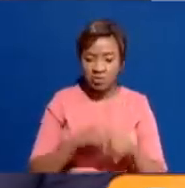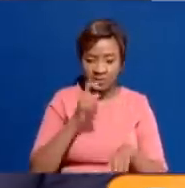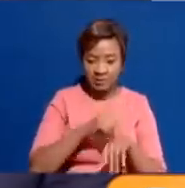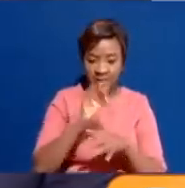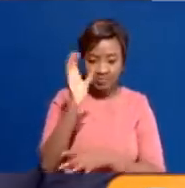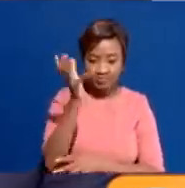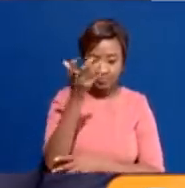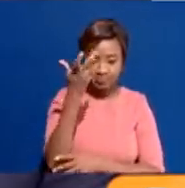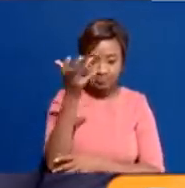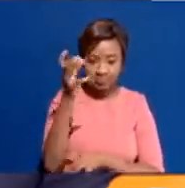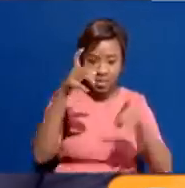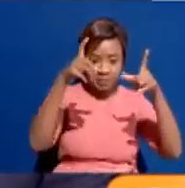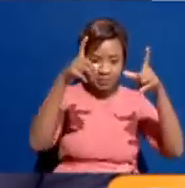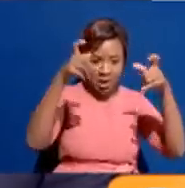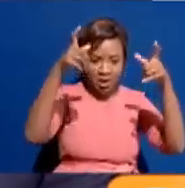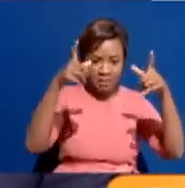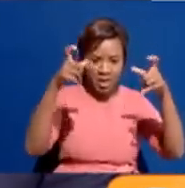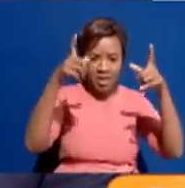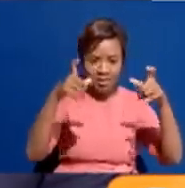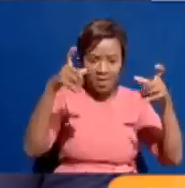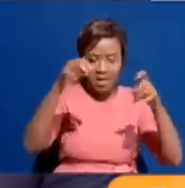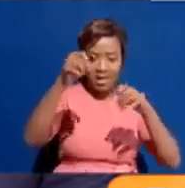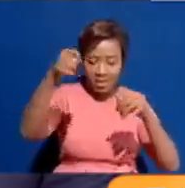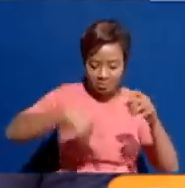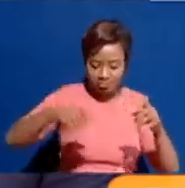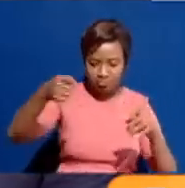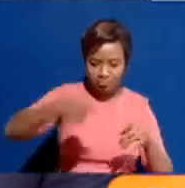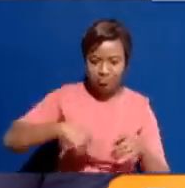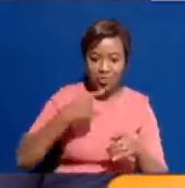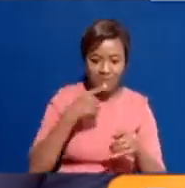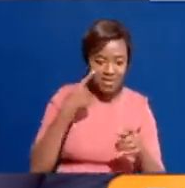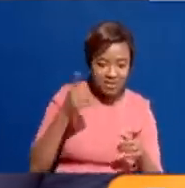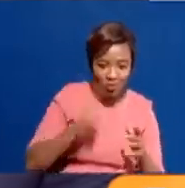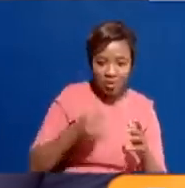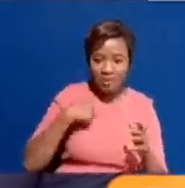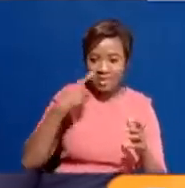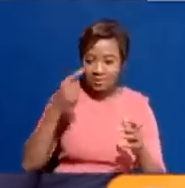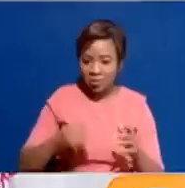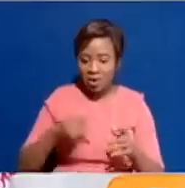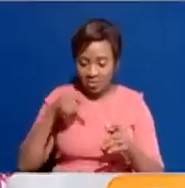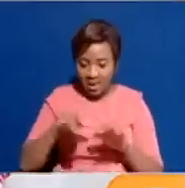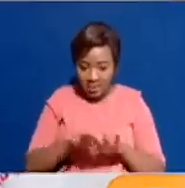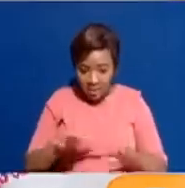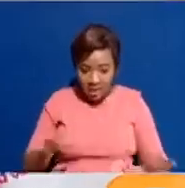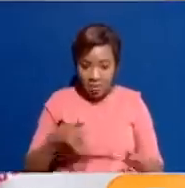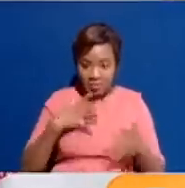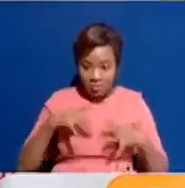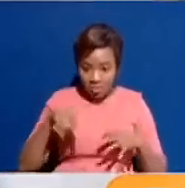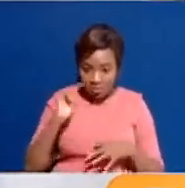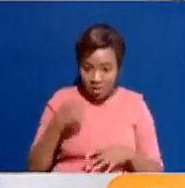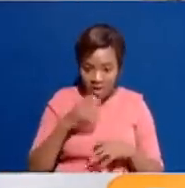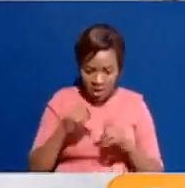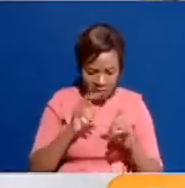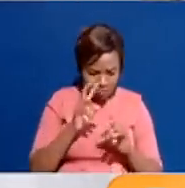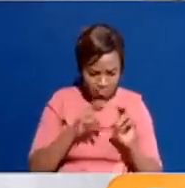takes images, it shouts to the ground station, hey, this is what I have seen. And now the ground station can be able to pick this up, and we take it